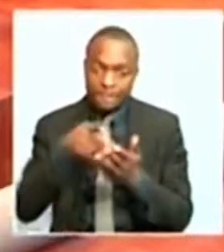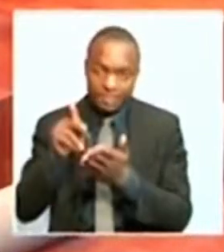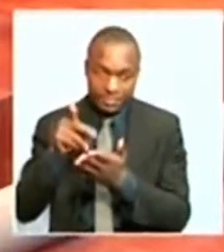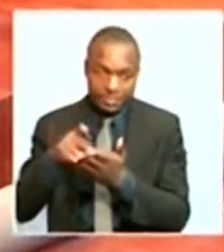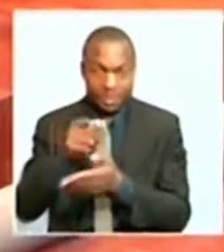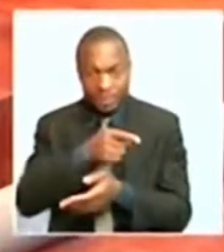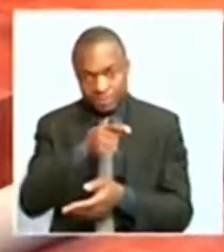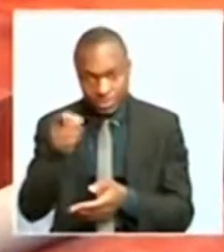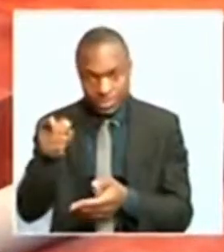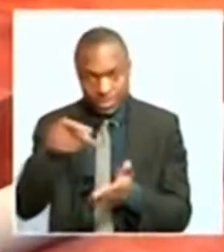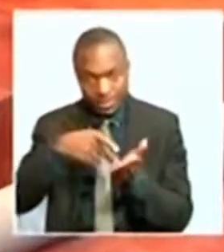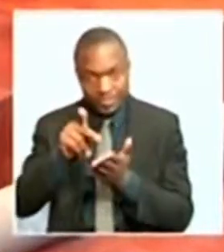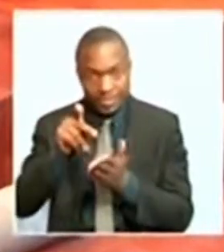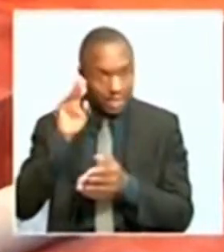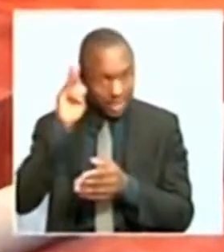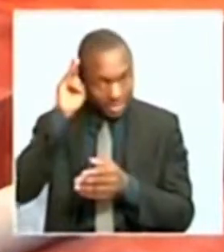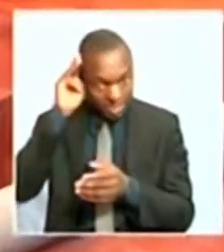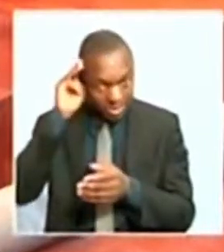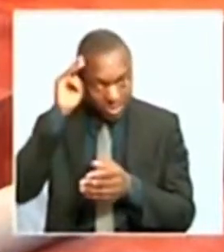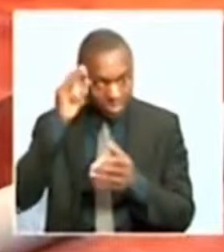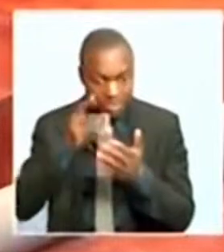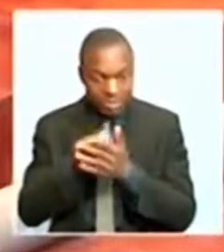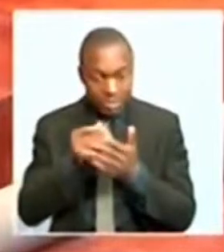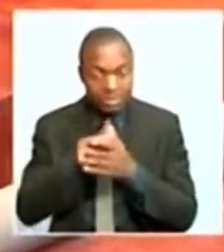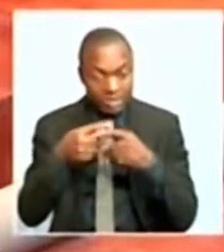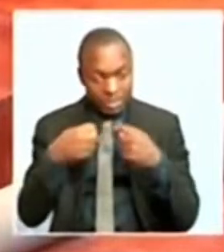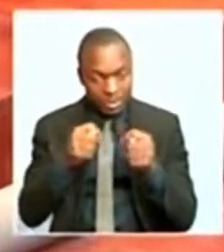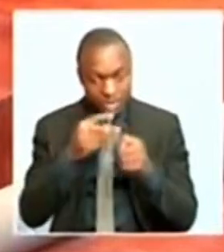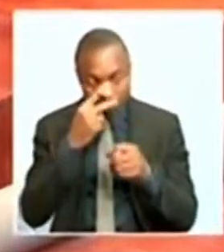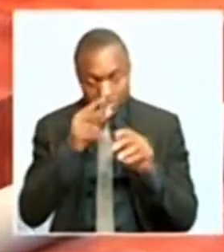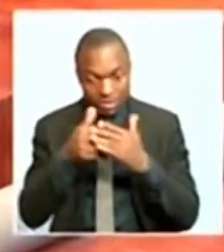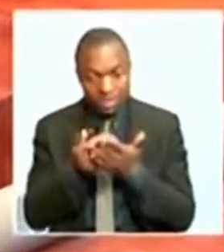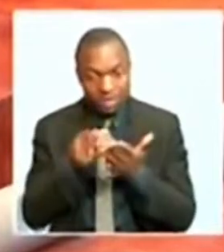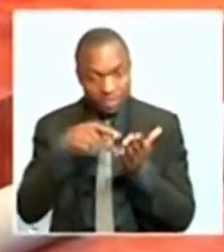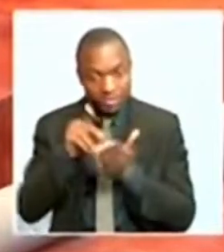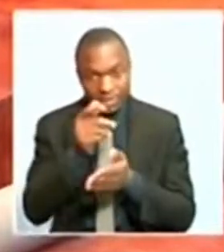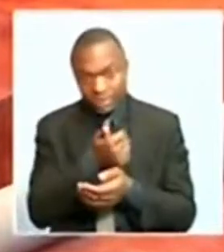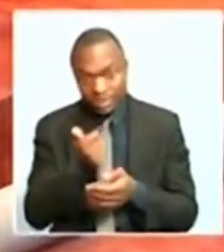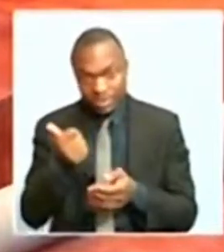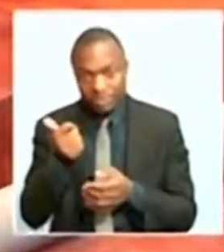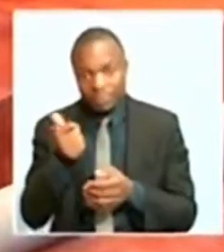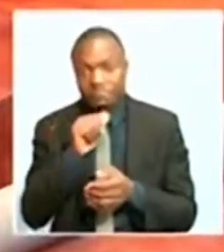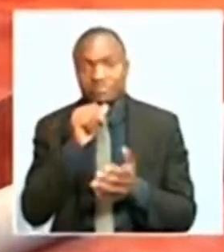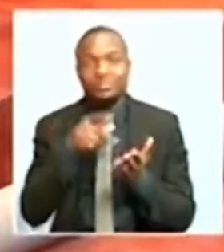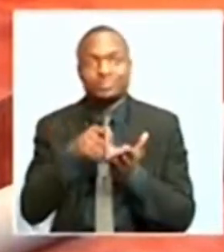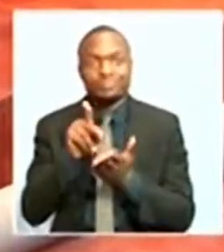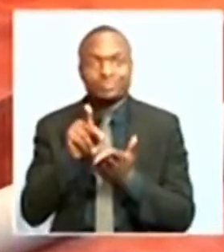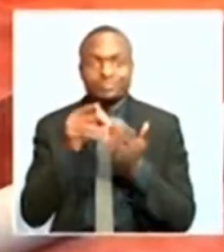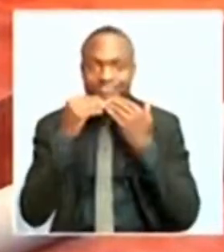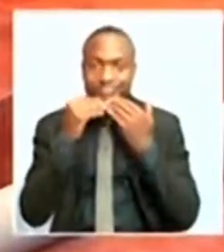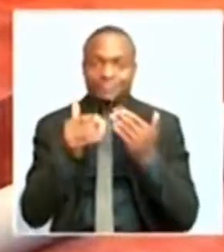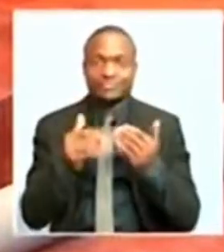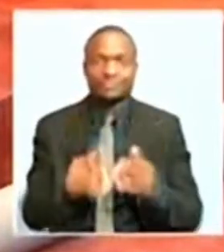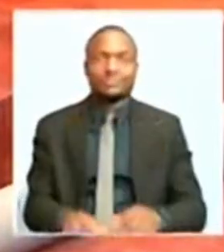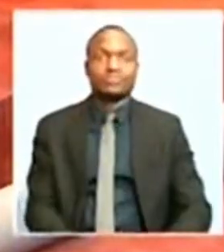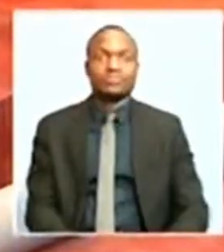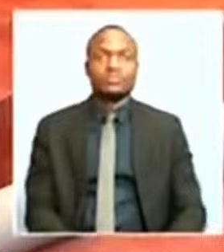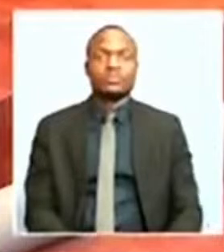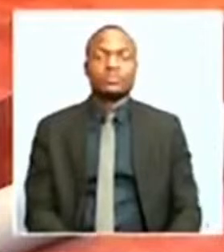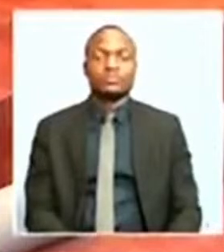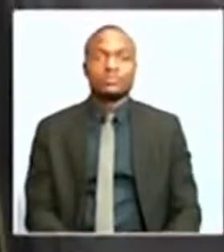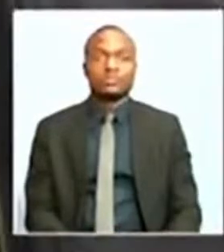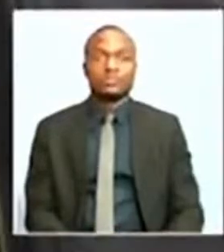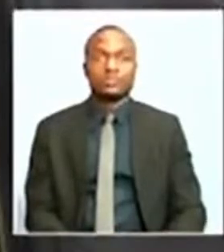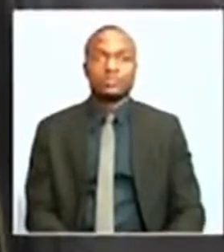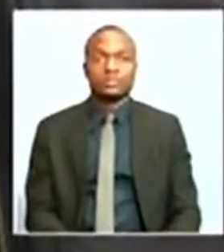least for those that we pay as Minister of Finance, and we are trying to see how we pay for the rest where we are lagging behind. Thank you. Thank you